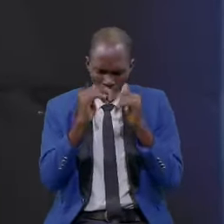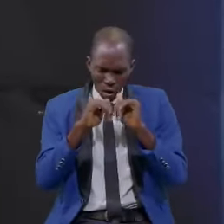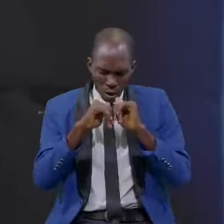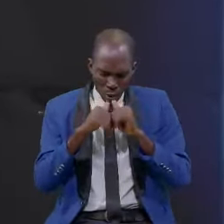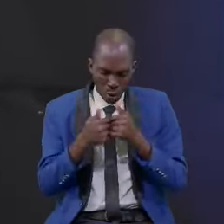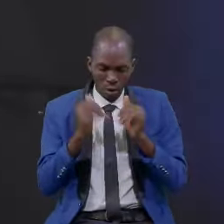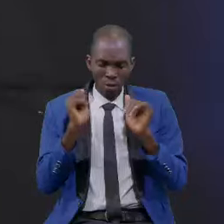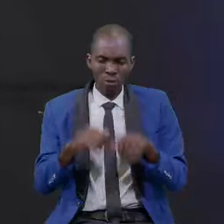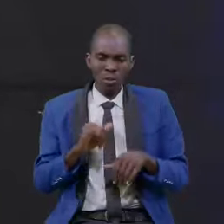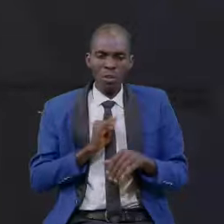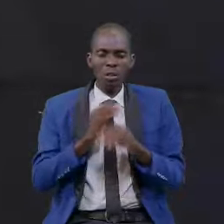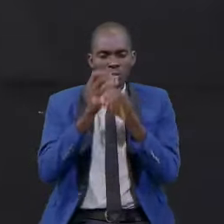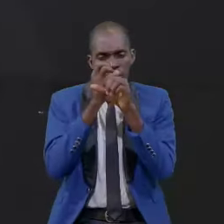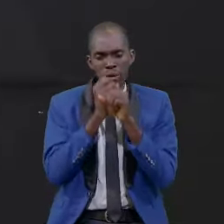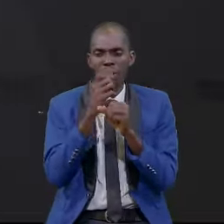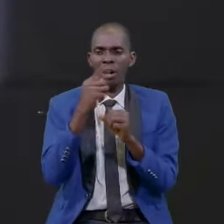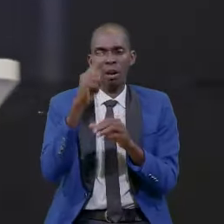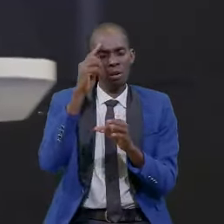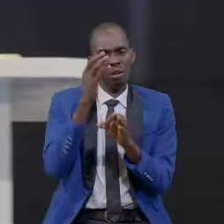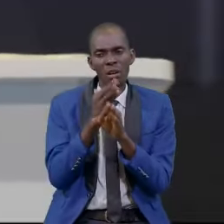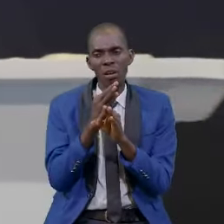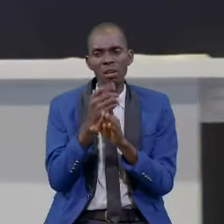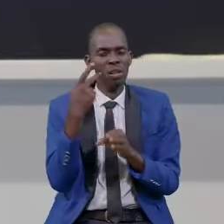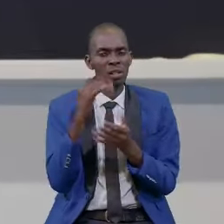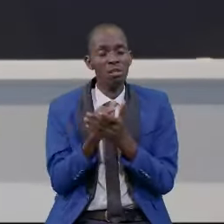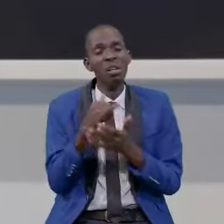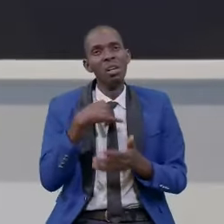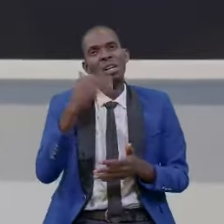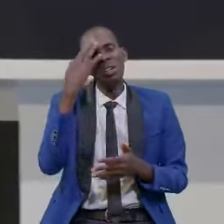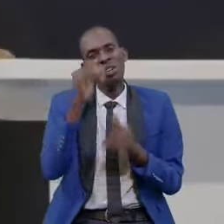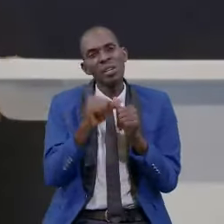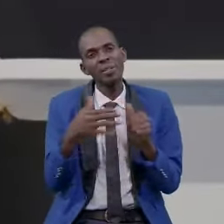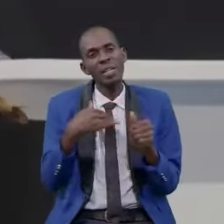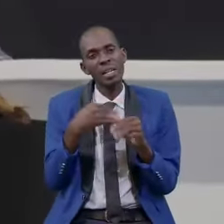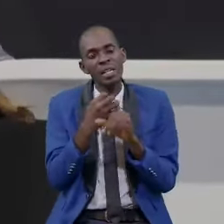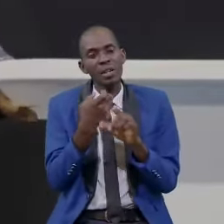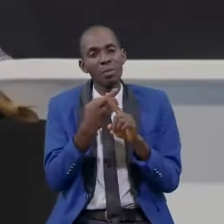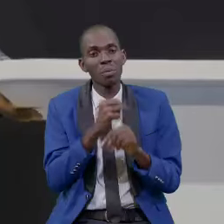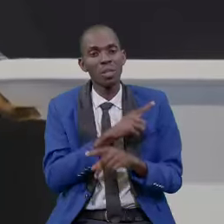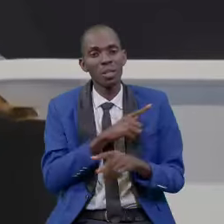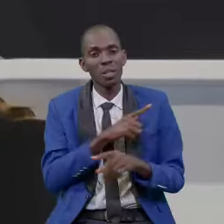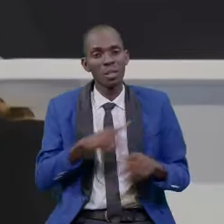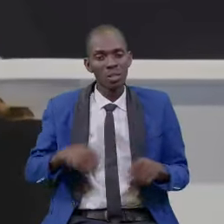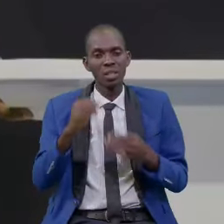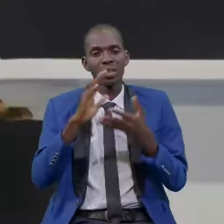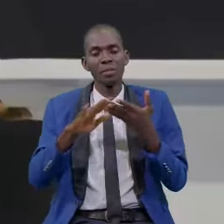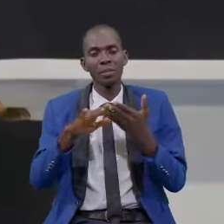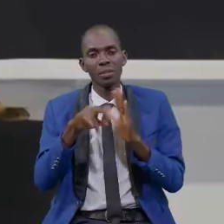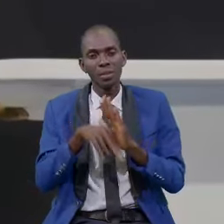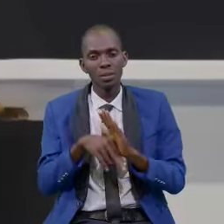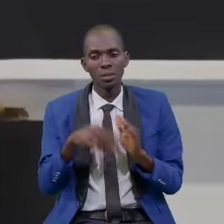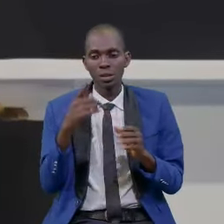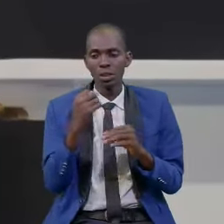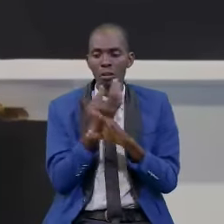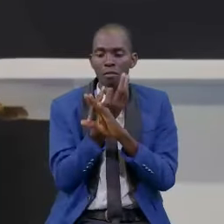know everything I get from the Lord, the forgiveness, the freedom,